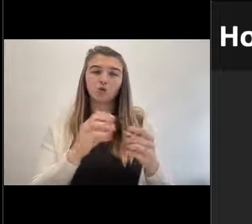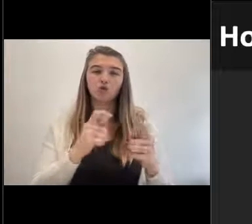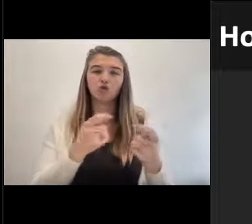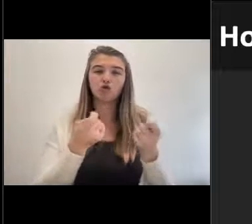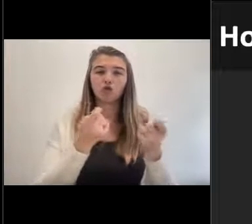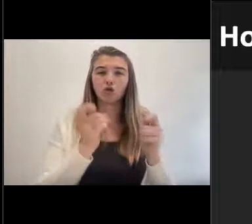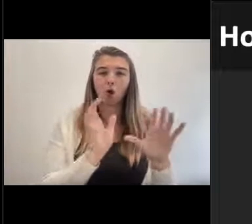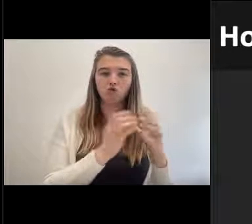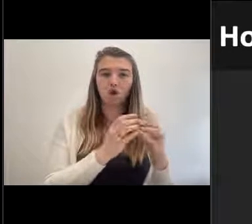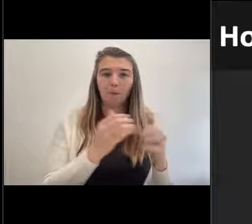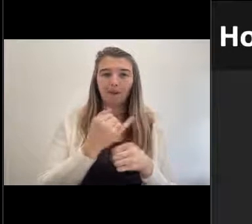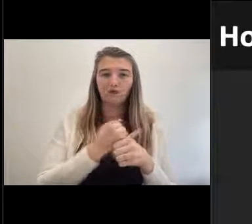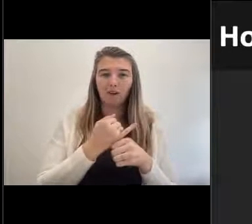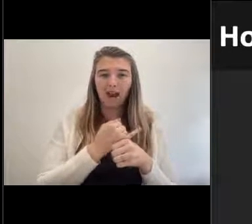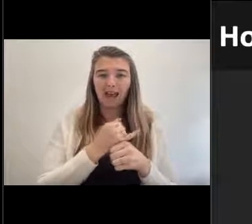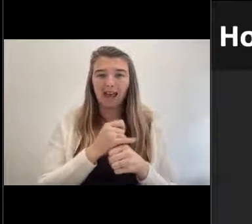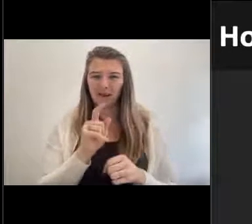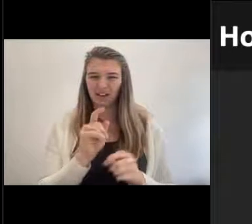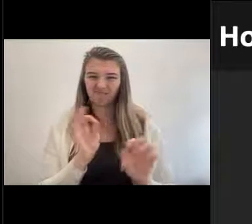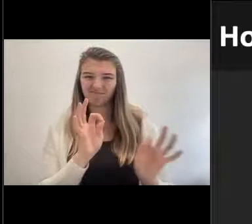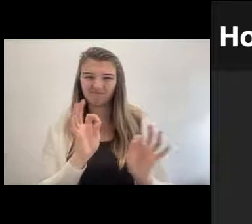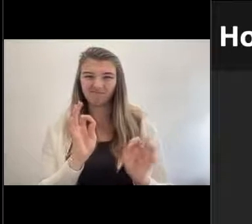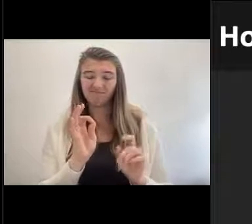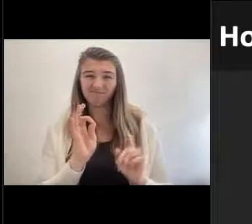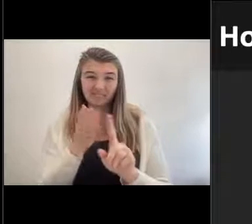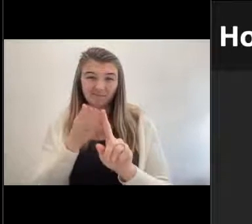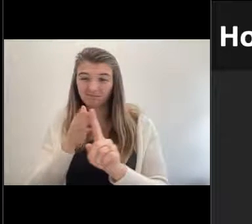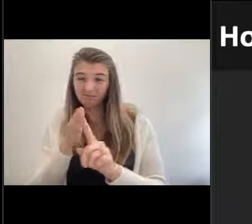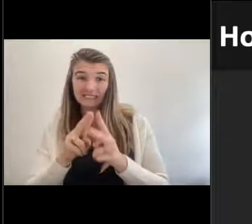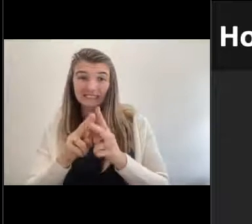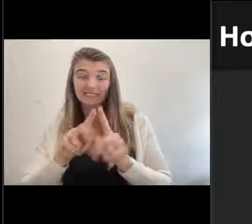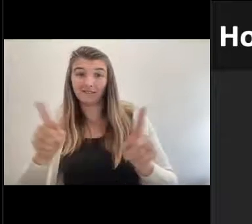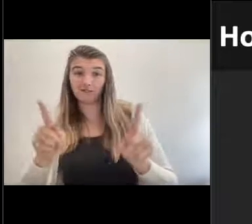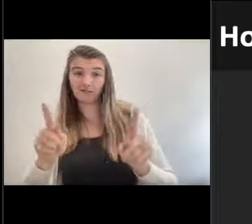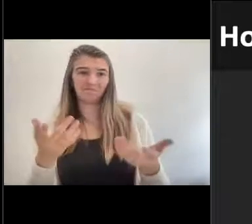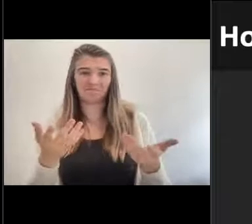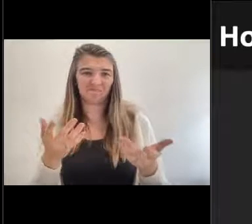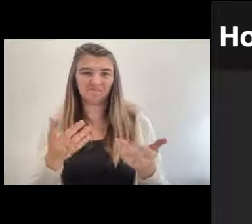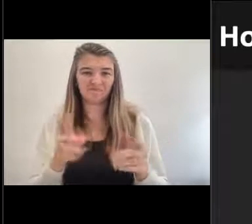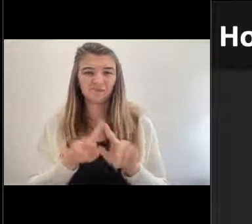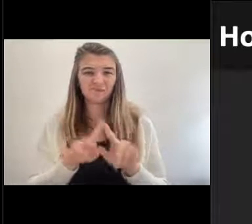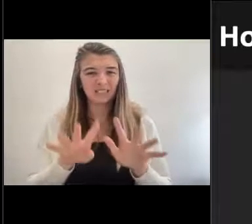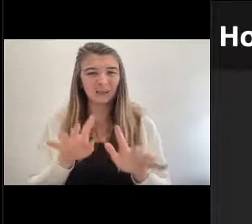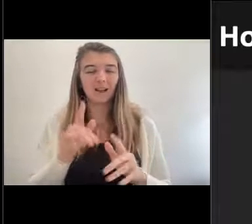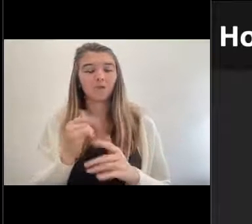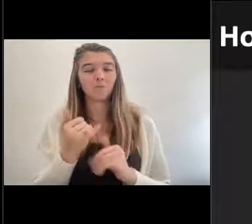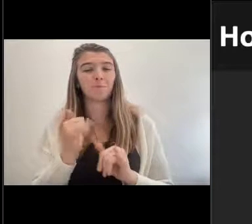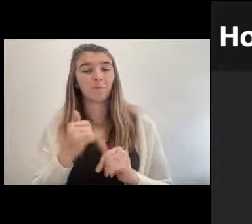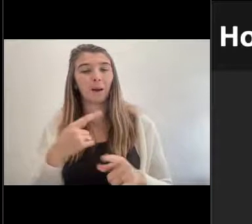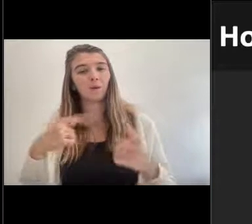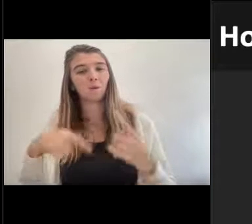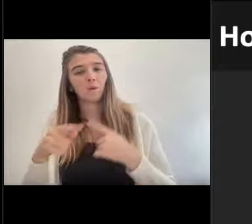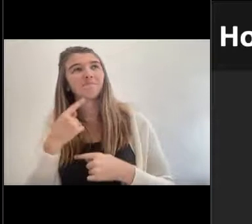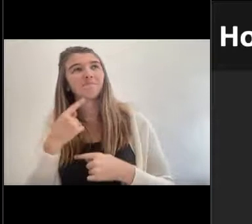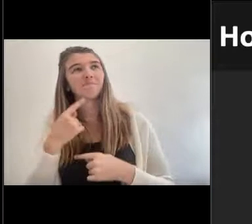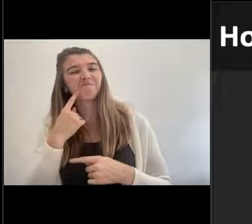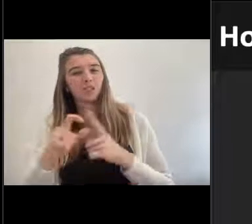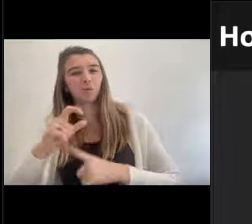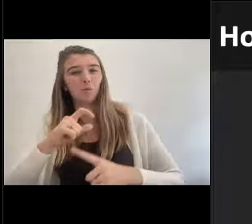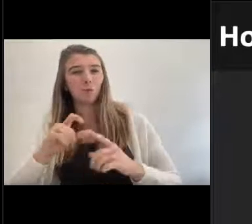statistically significant. So obviously it is possible that we're not seeing any degradation by the communities, but we also think